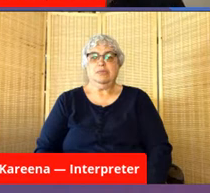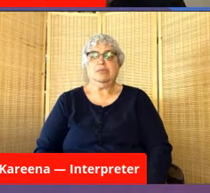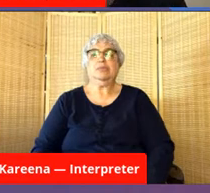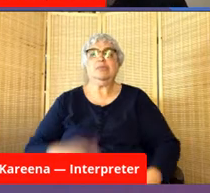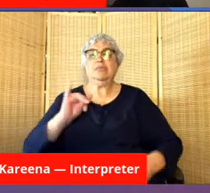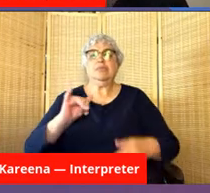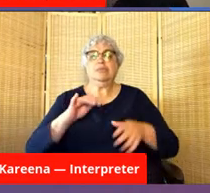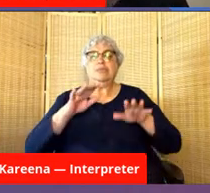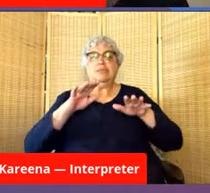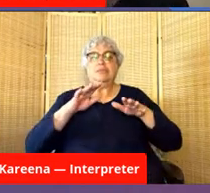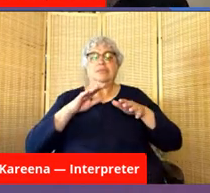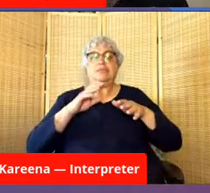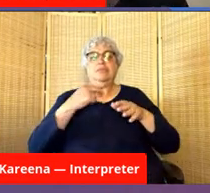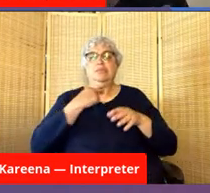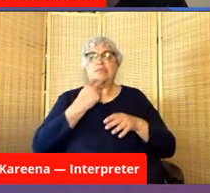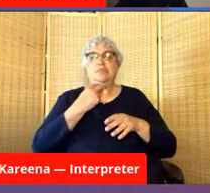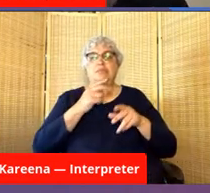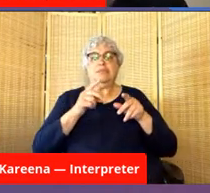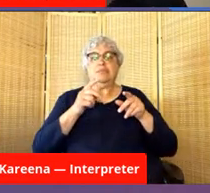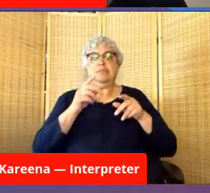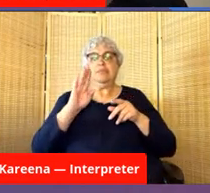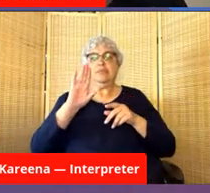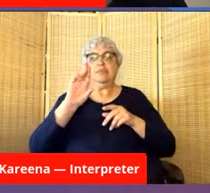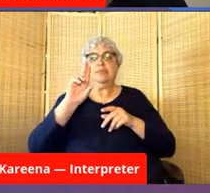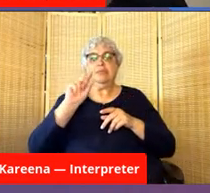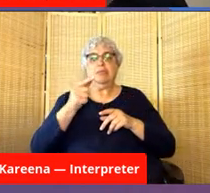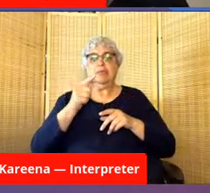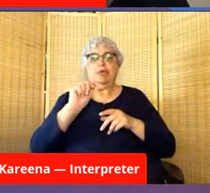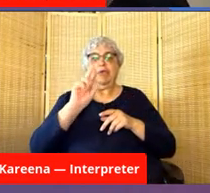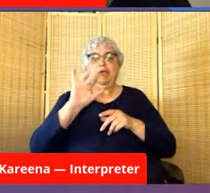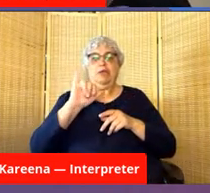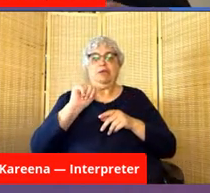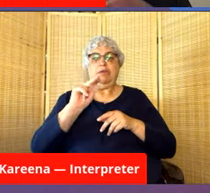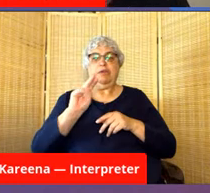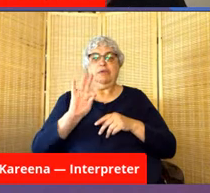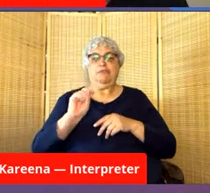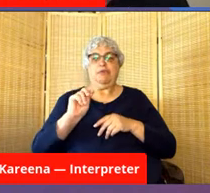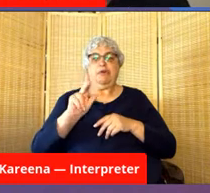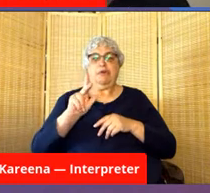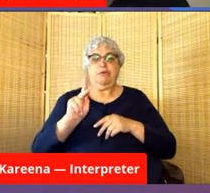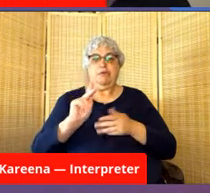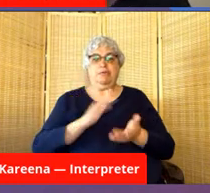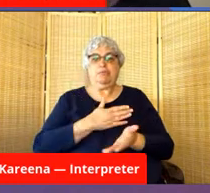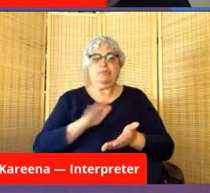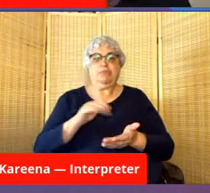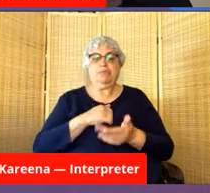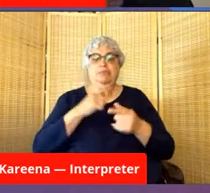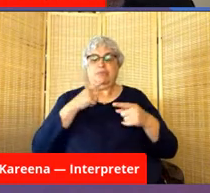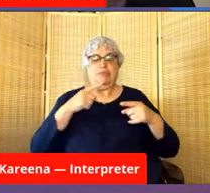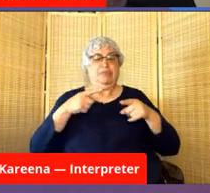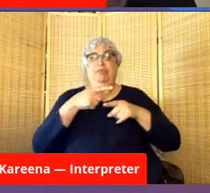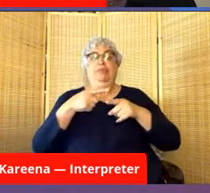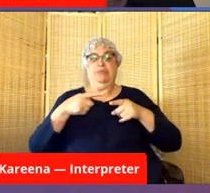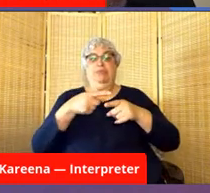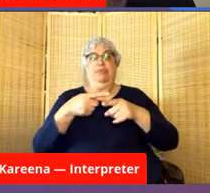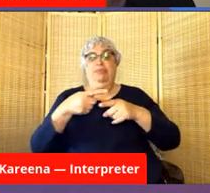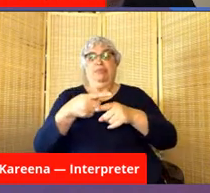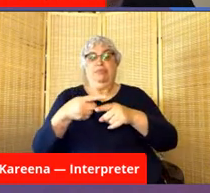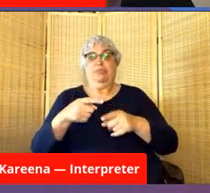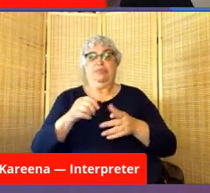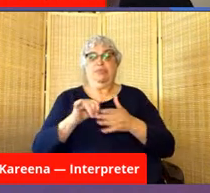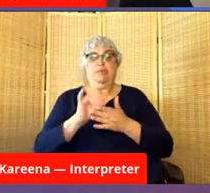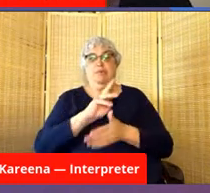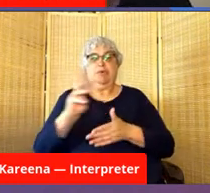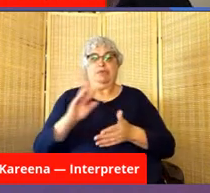The layering of voices in this Bulgarian folk melody allows for dissonances that would not be permitted in